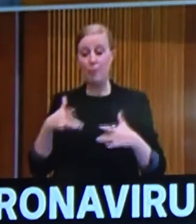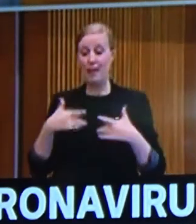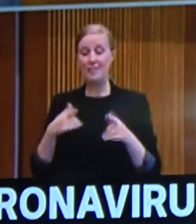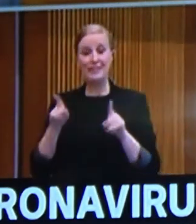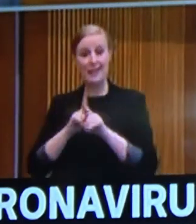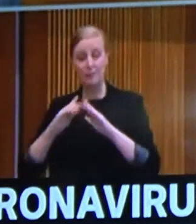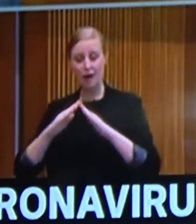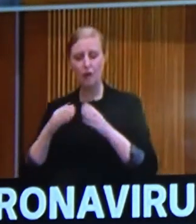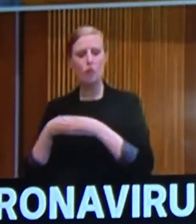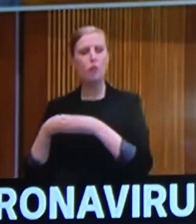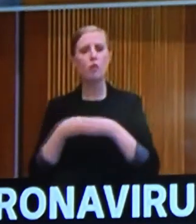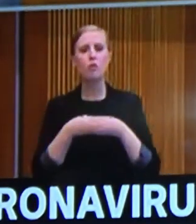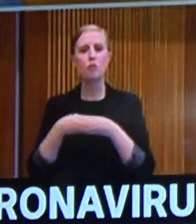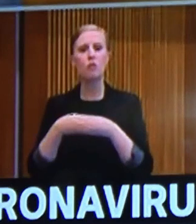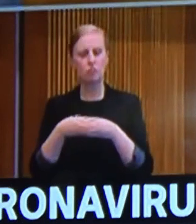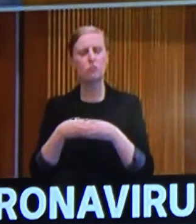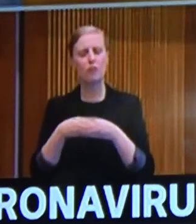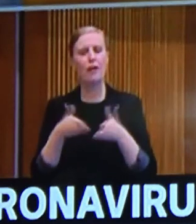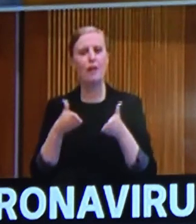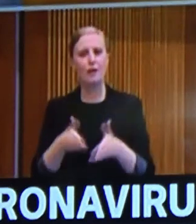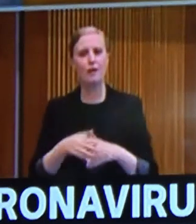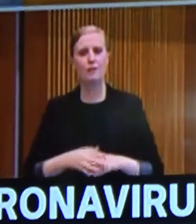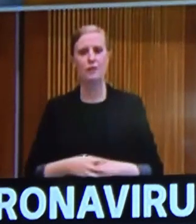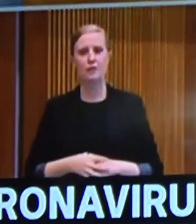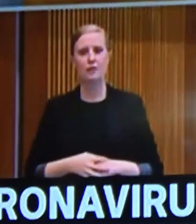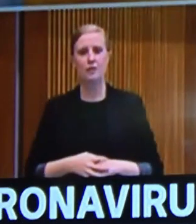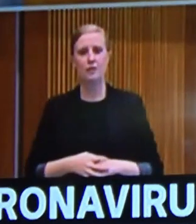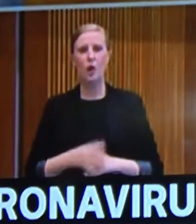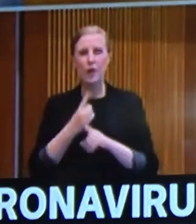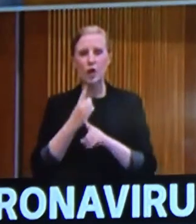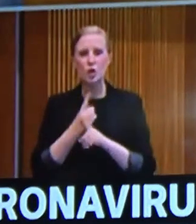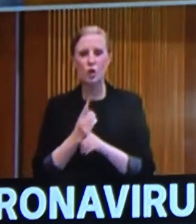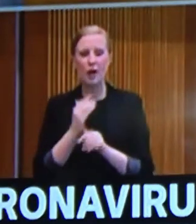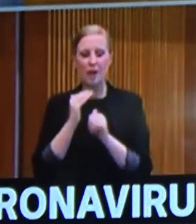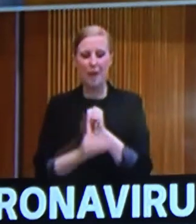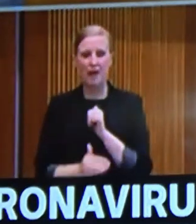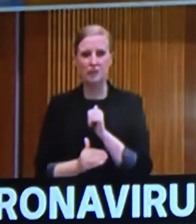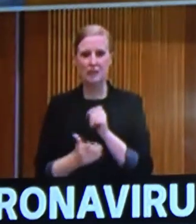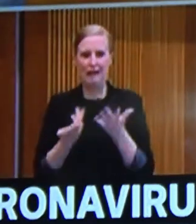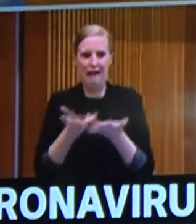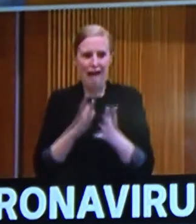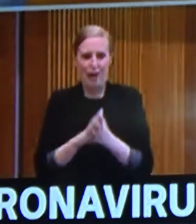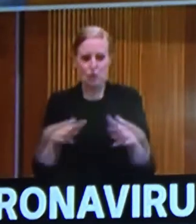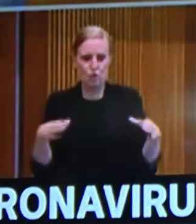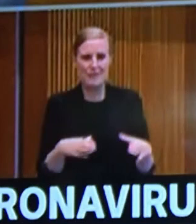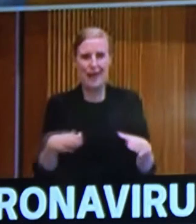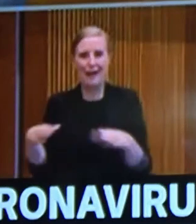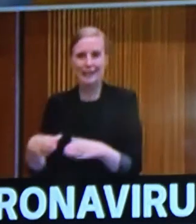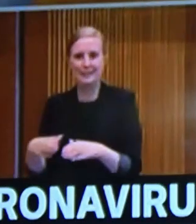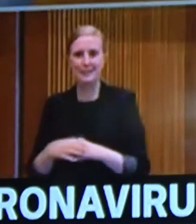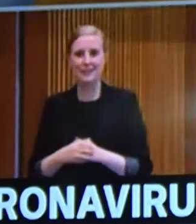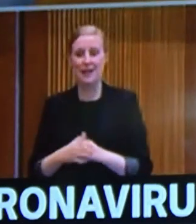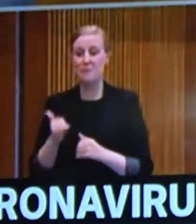talking about this idea of rings of containment. And the rings of containment mean that where there are local needs, where there might